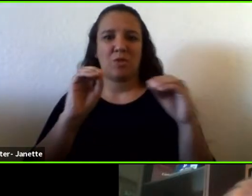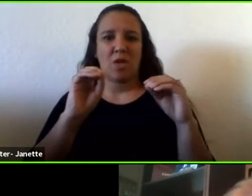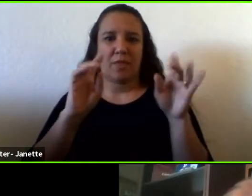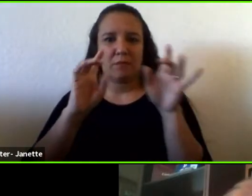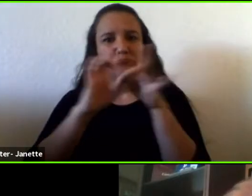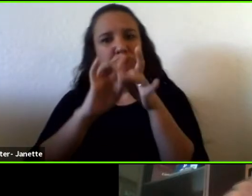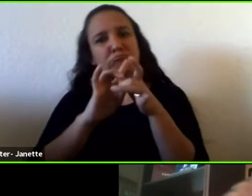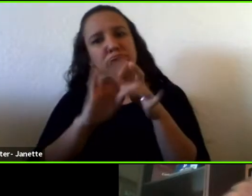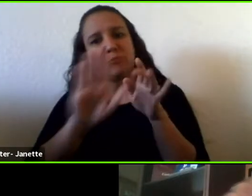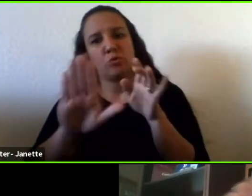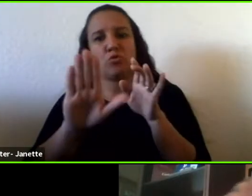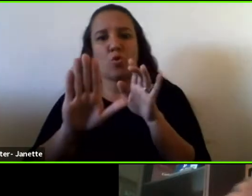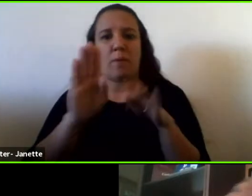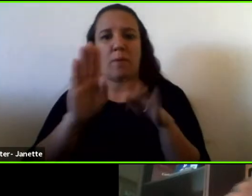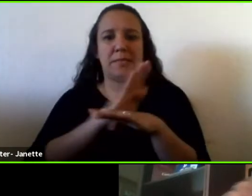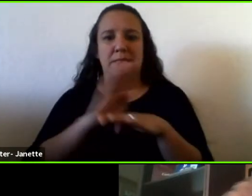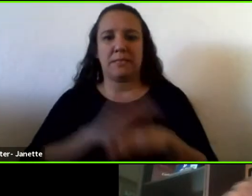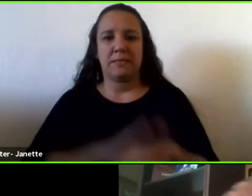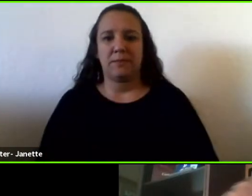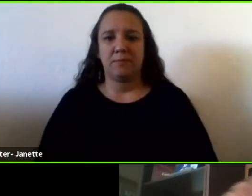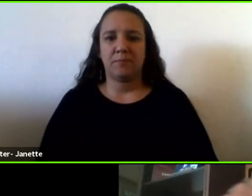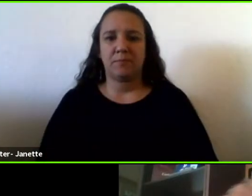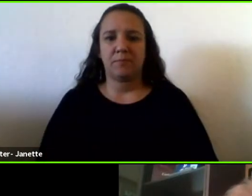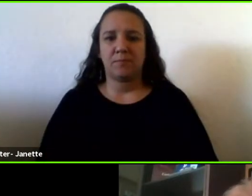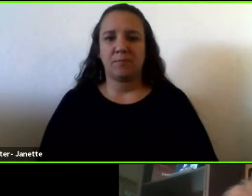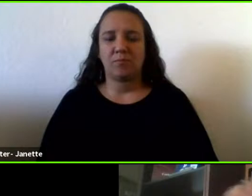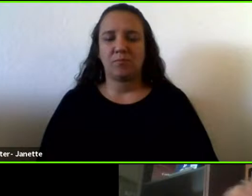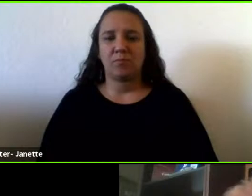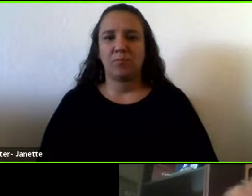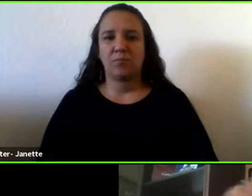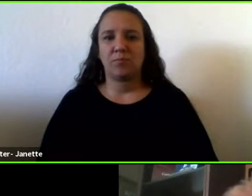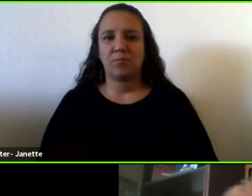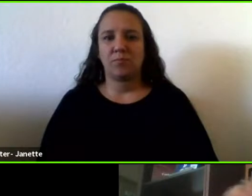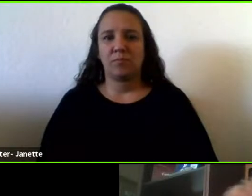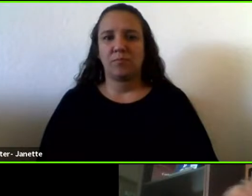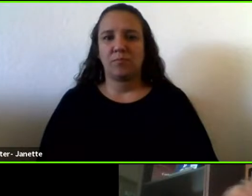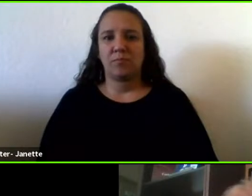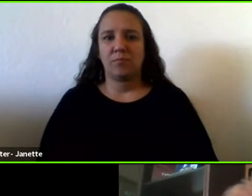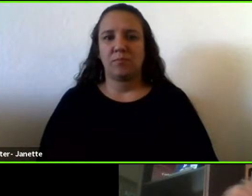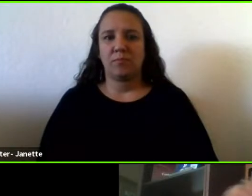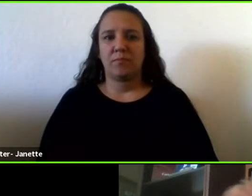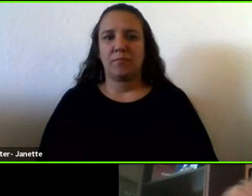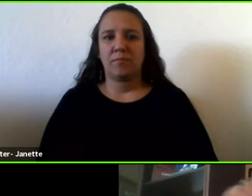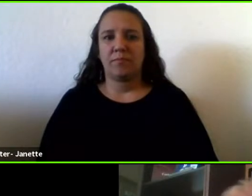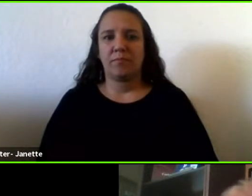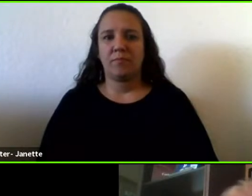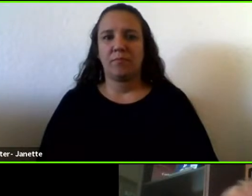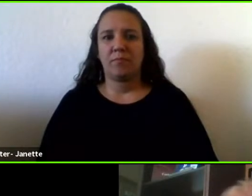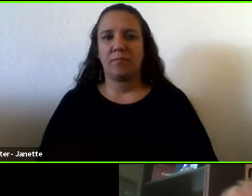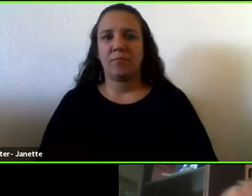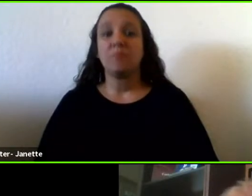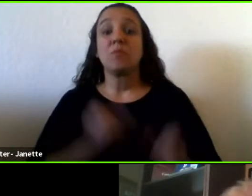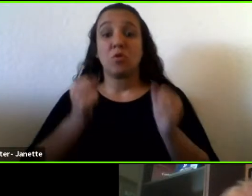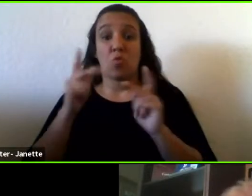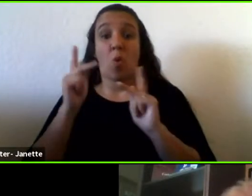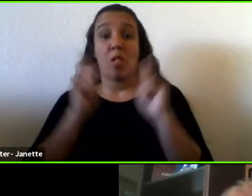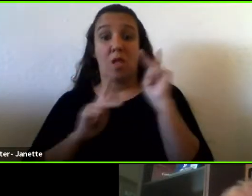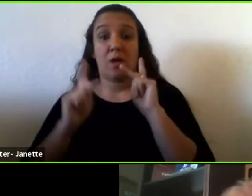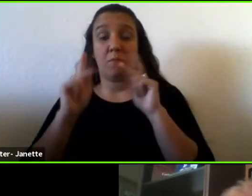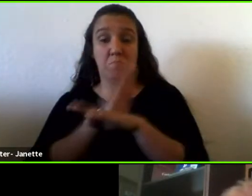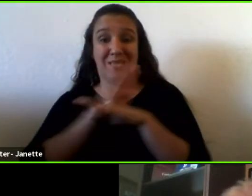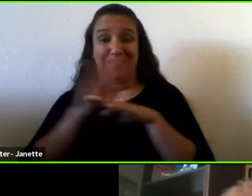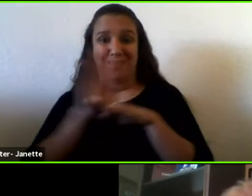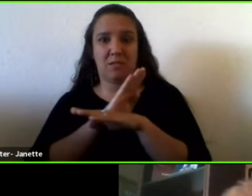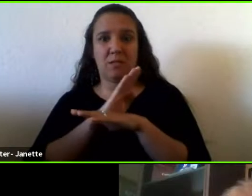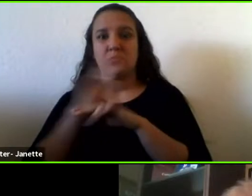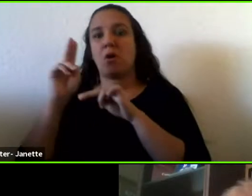nothing wrong. My comment was mainly focused on the aspect where a lot of businesses, they're building it and they don't look at those little